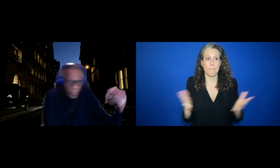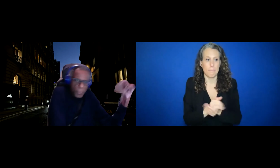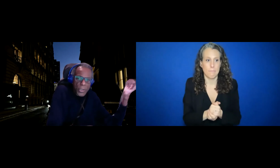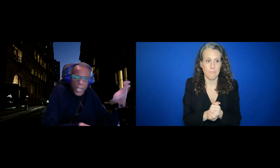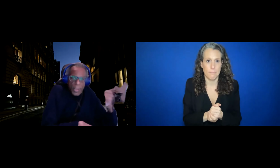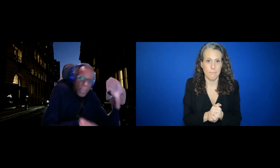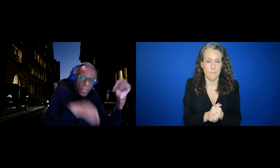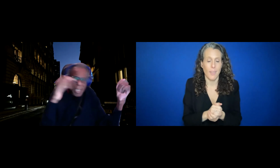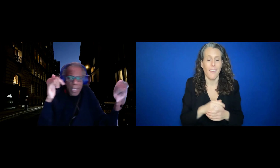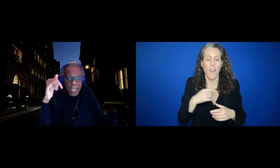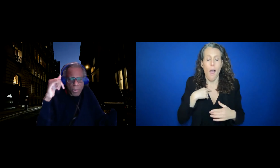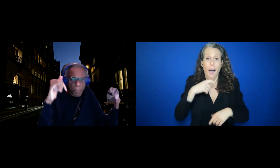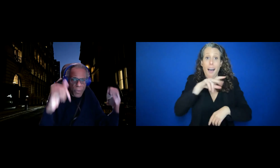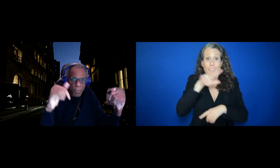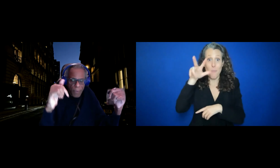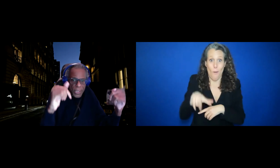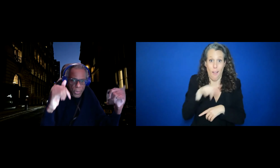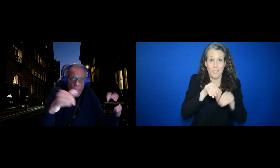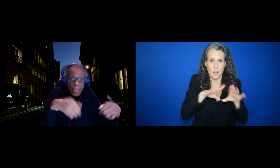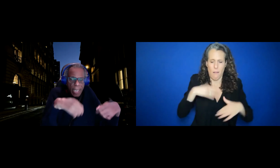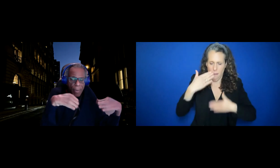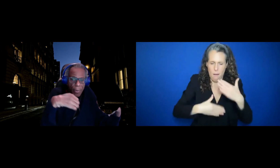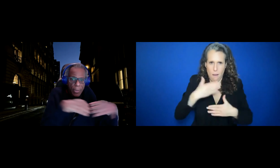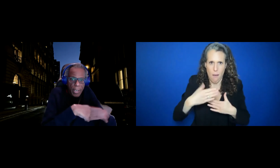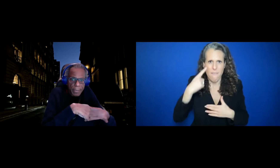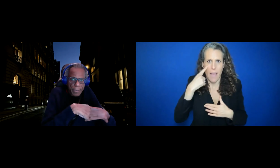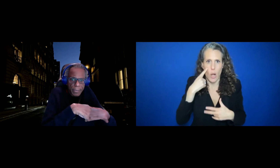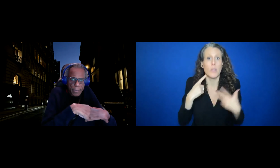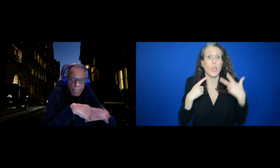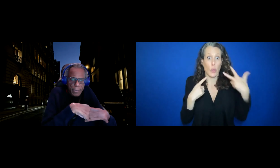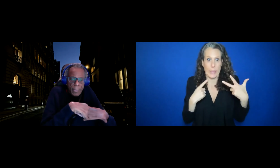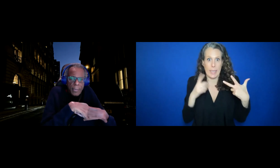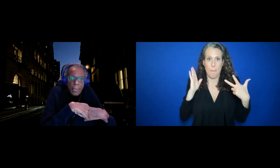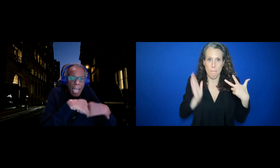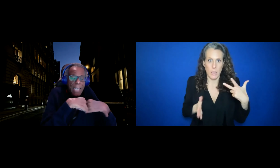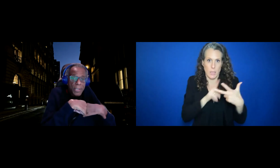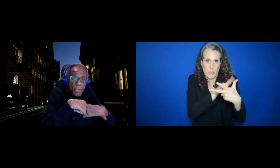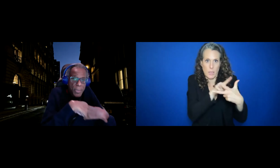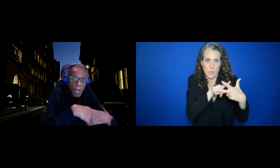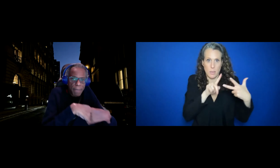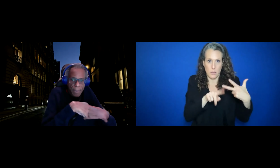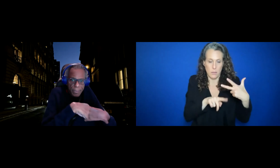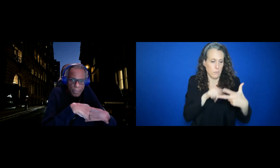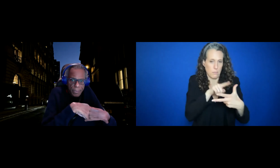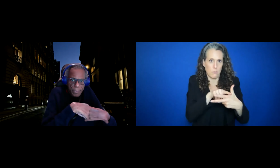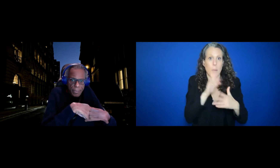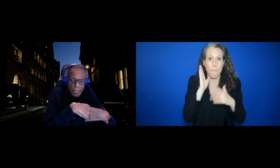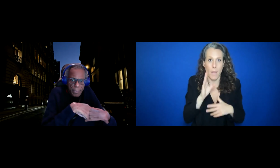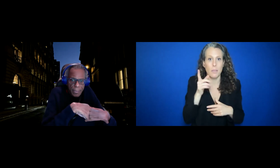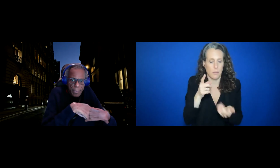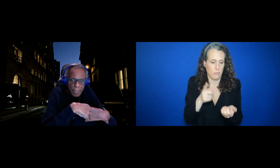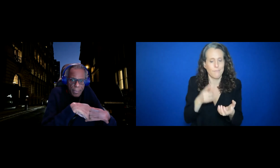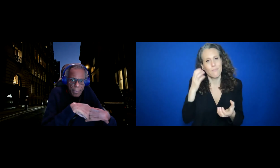What we discovered was there were 3 things which were viewed vital to get people online. Access to a smartphone